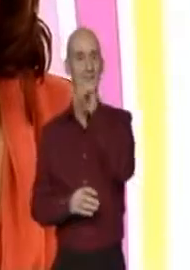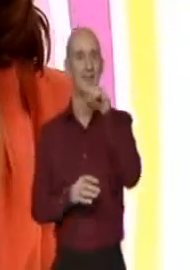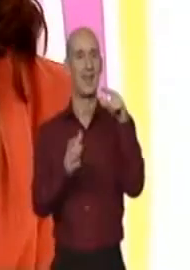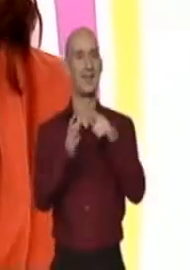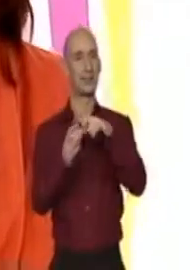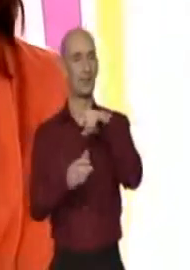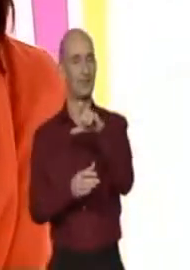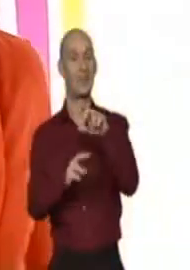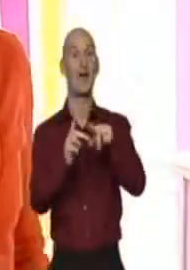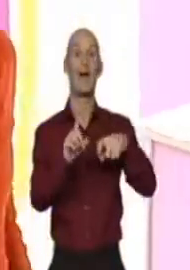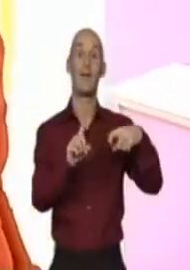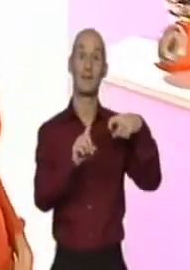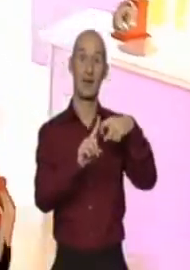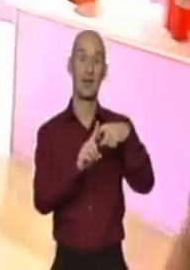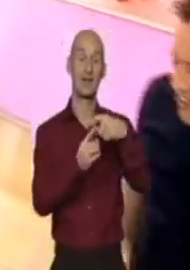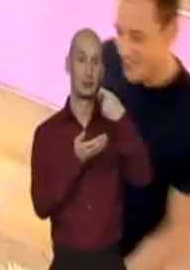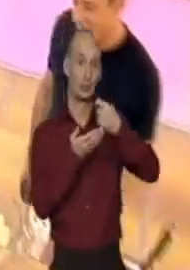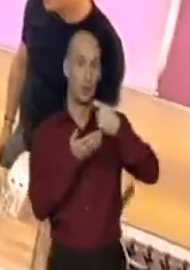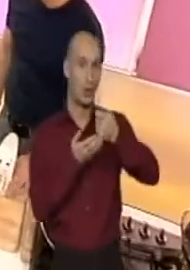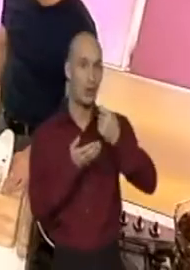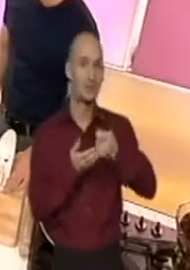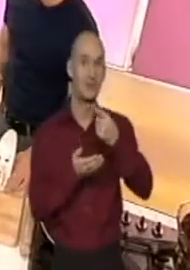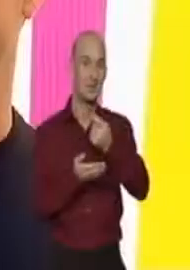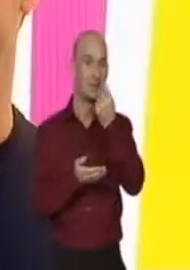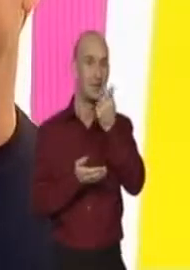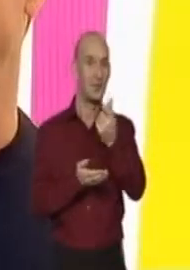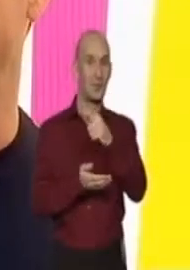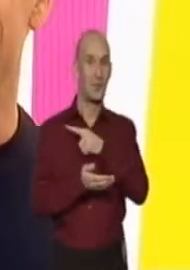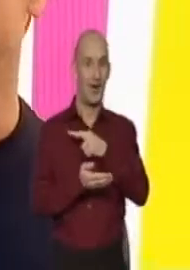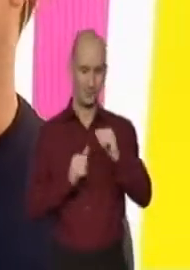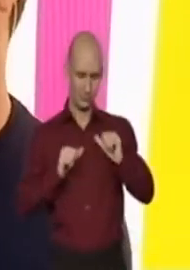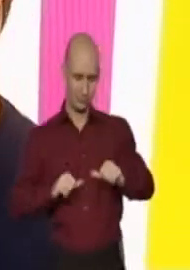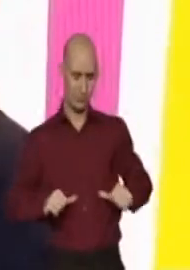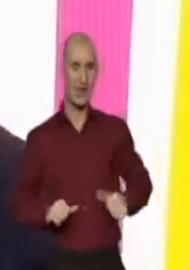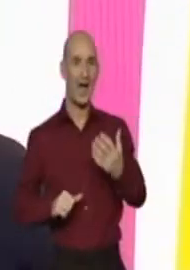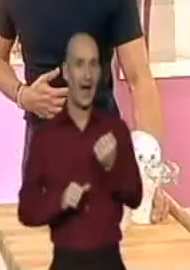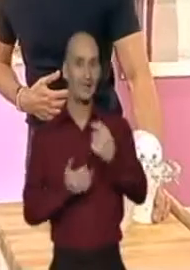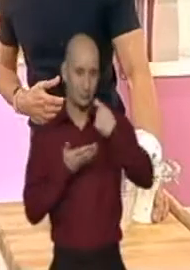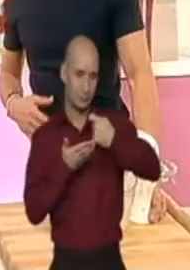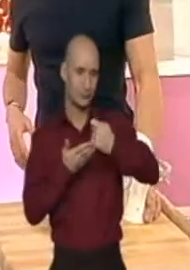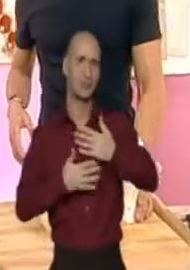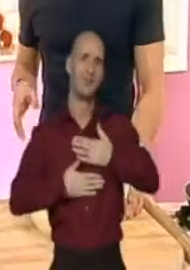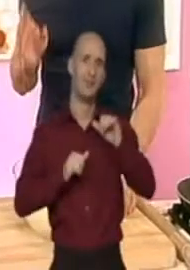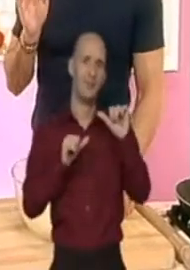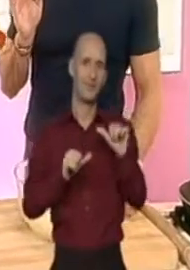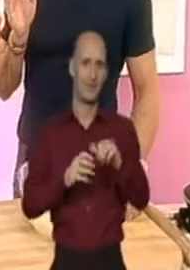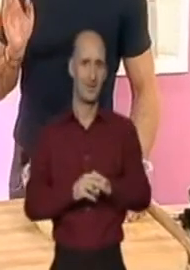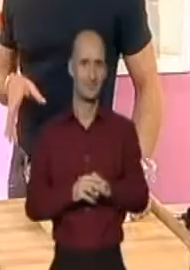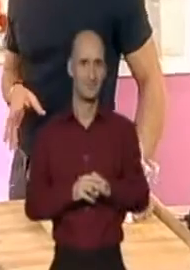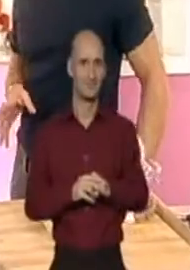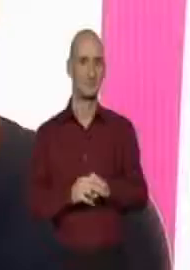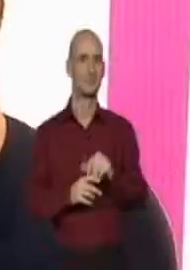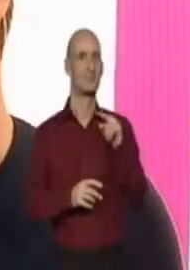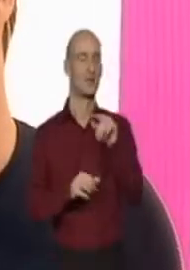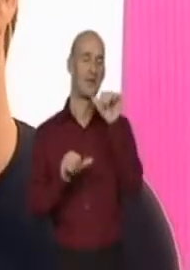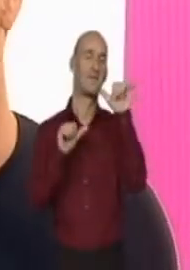Andrew. Frank is here now, and it's dessert time, but you can't eat many desserts. Look at the size of you. I do, unfortunately. This is one of my